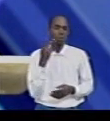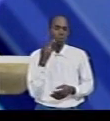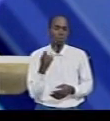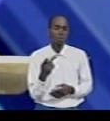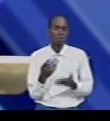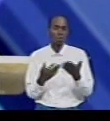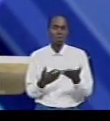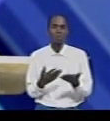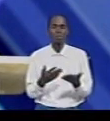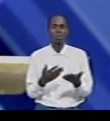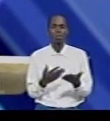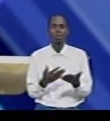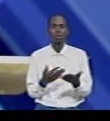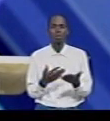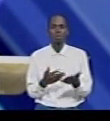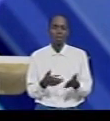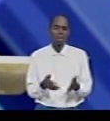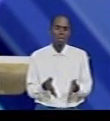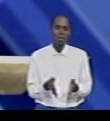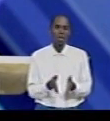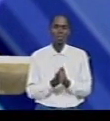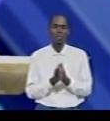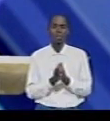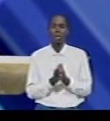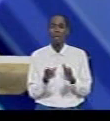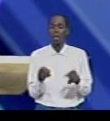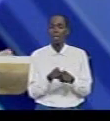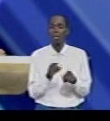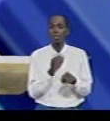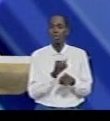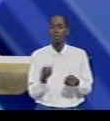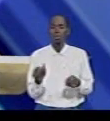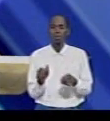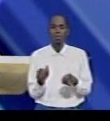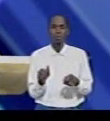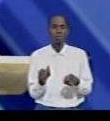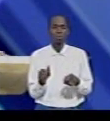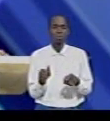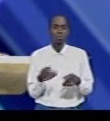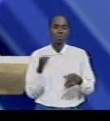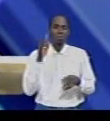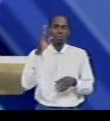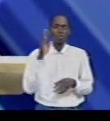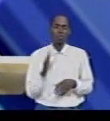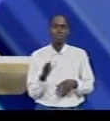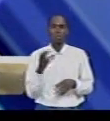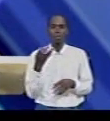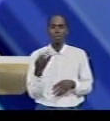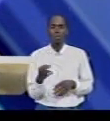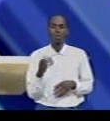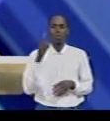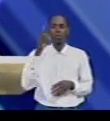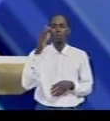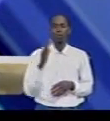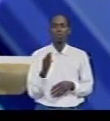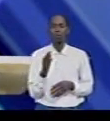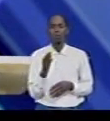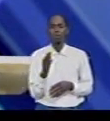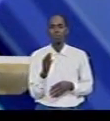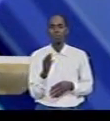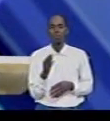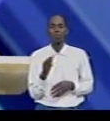two, as the minister of God clearly outlined to our hearing in the study, is